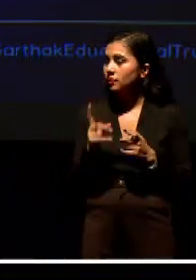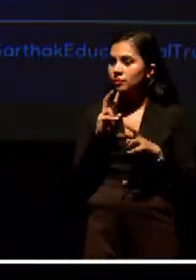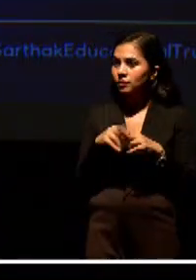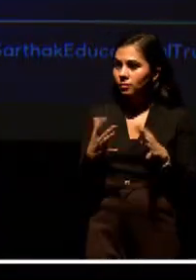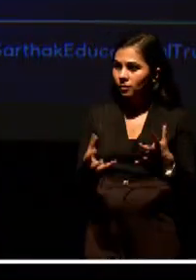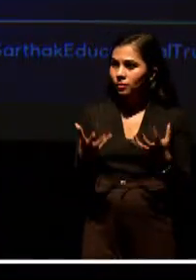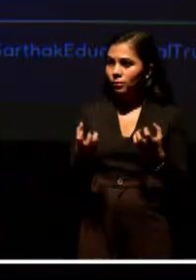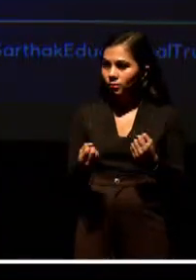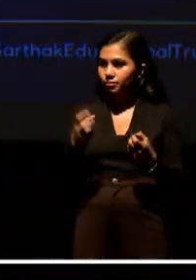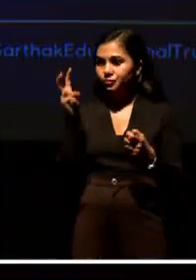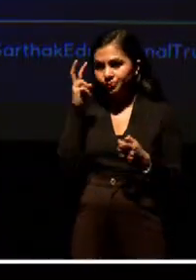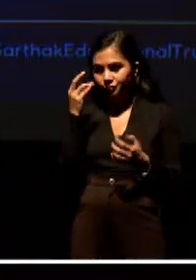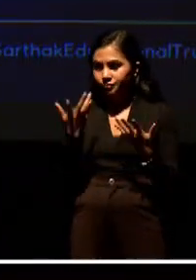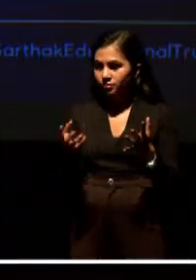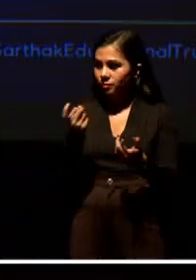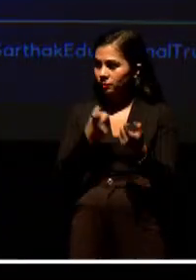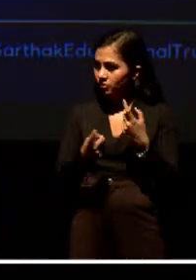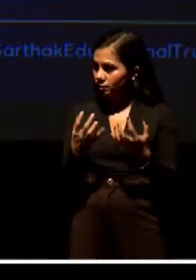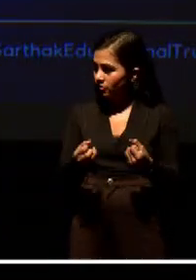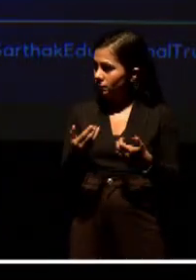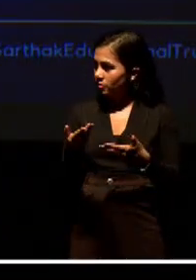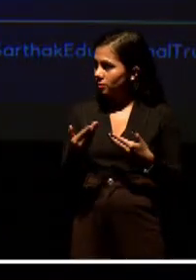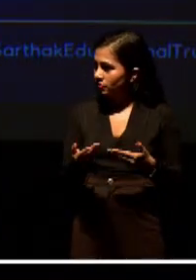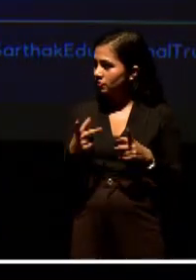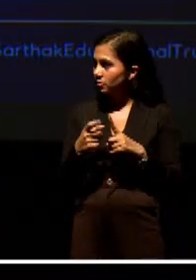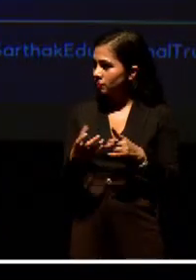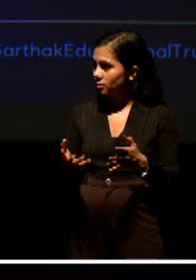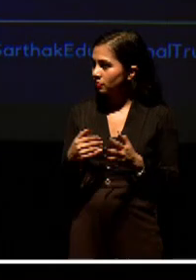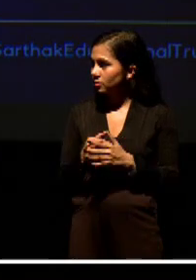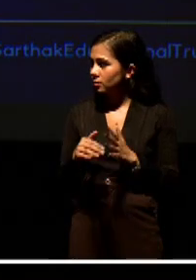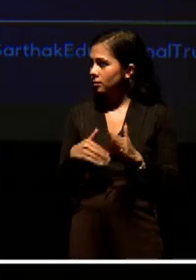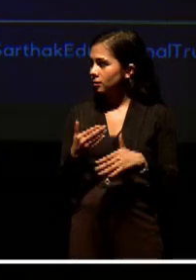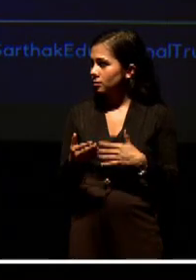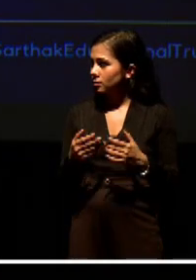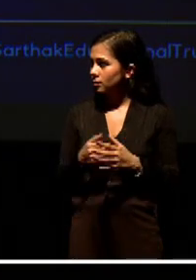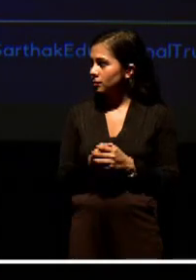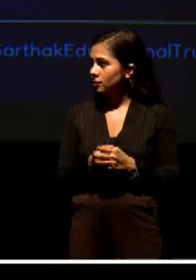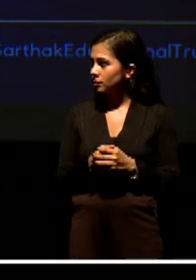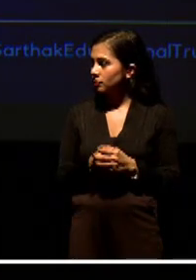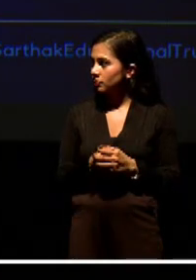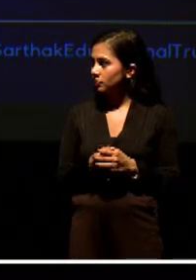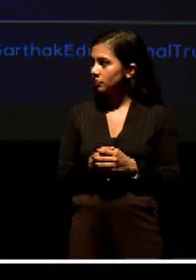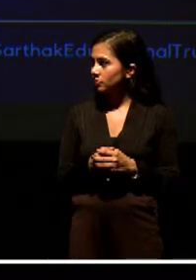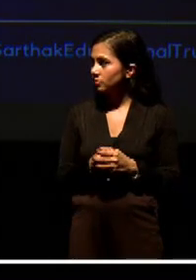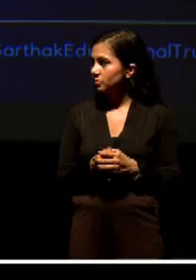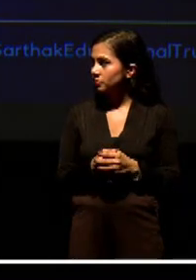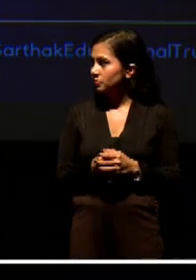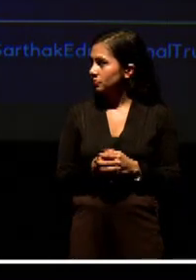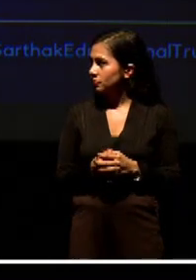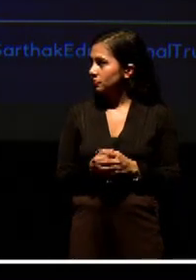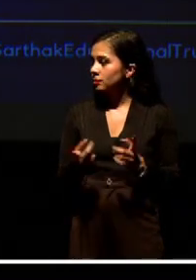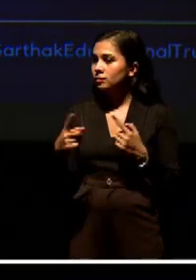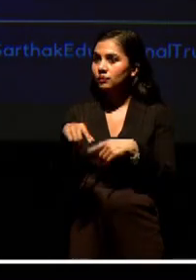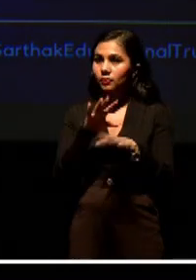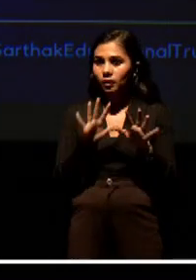questions, observations at all, I'll invite you to do that just after the question that I asked to Hani. And because you've been here